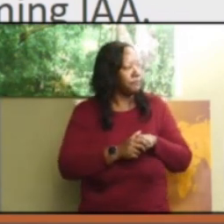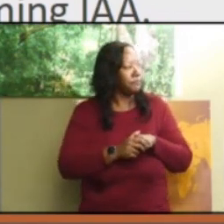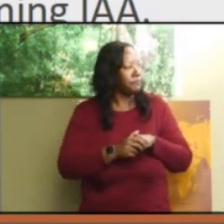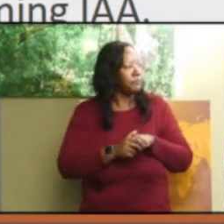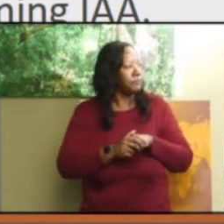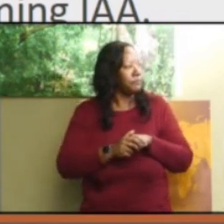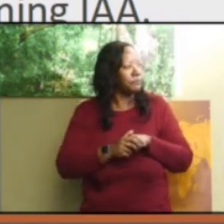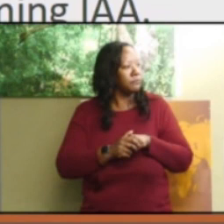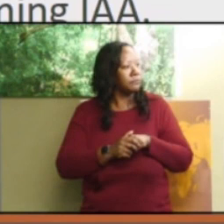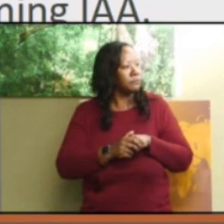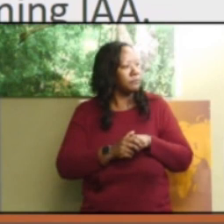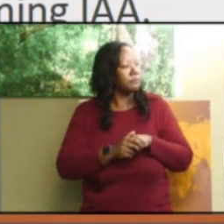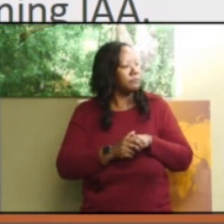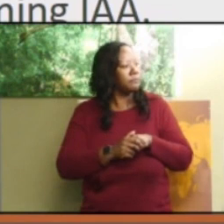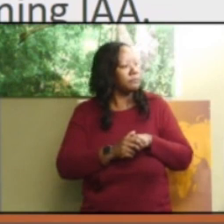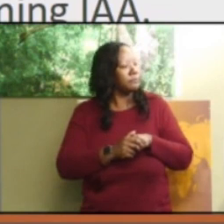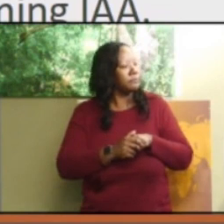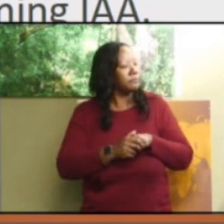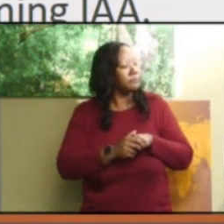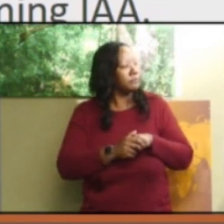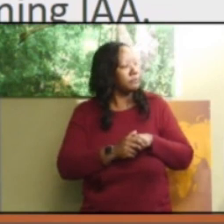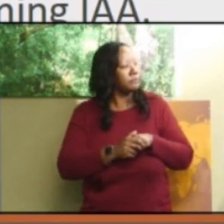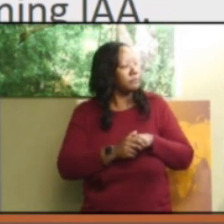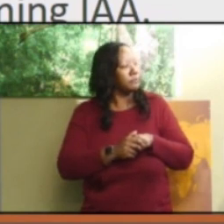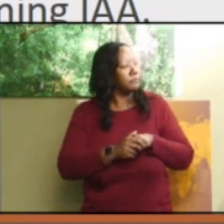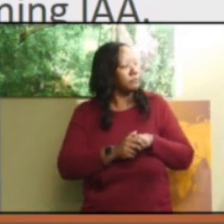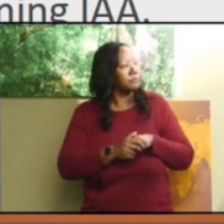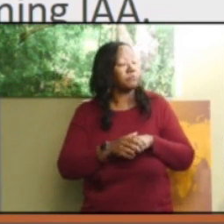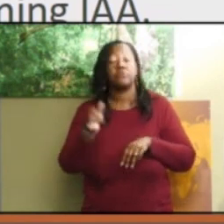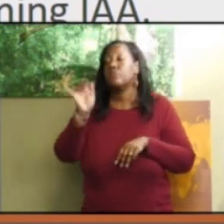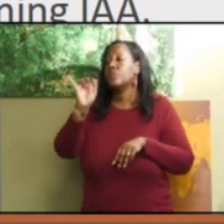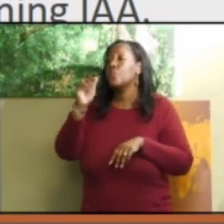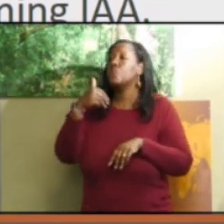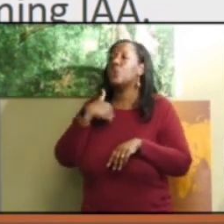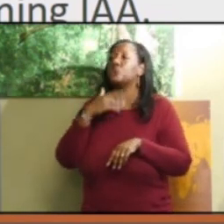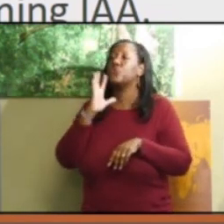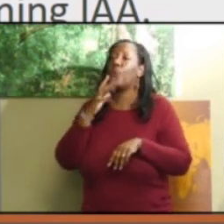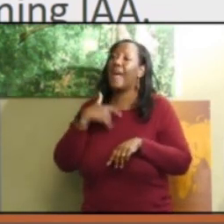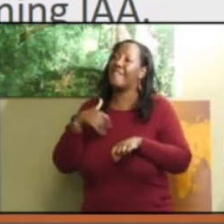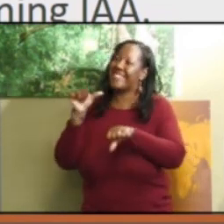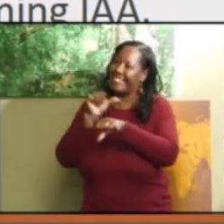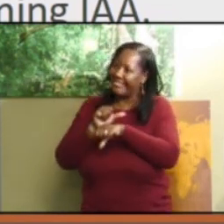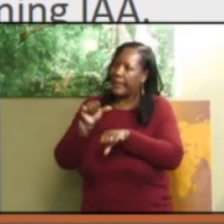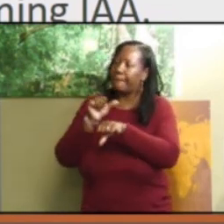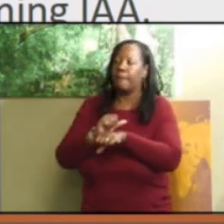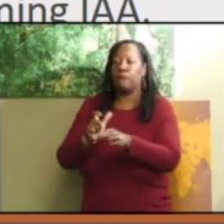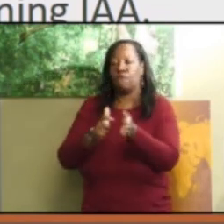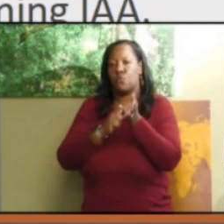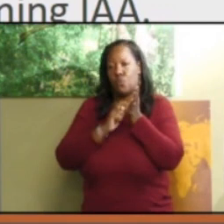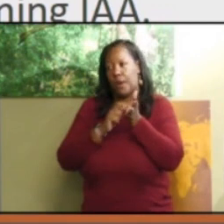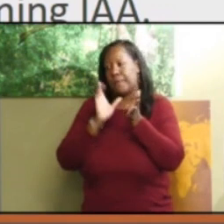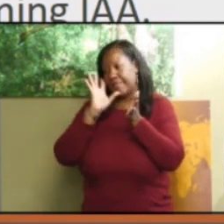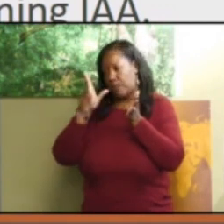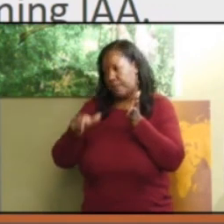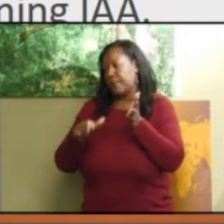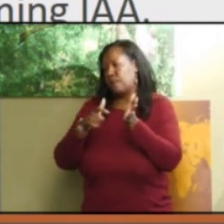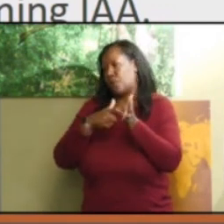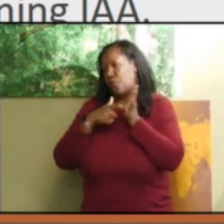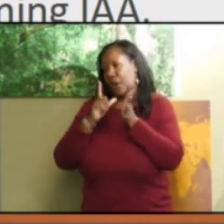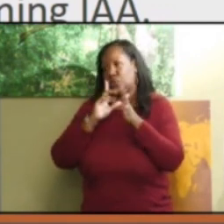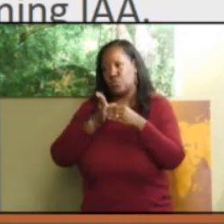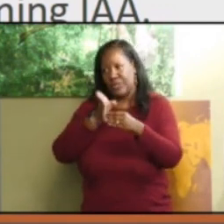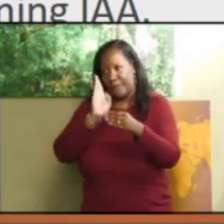to fruition. And then we also have total labor requirements that are necessary to complete goods and